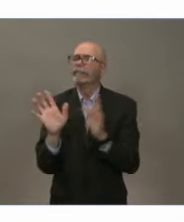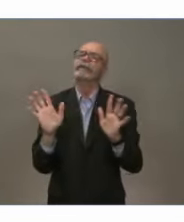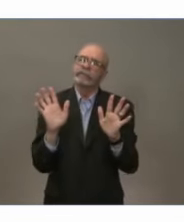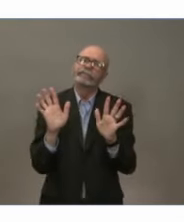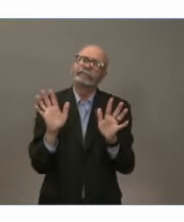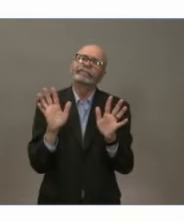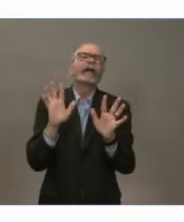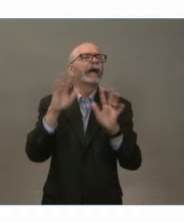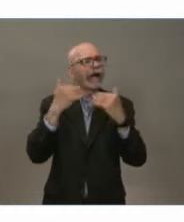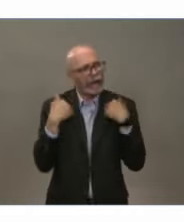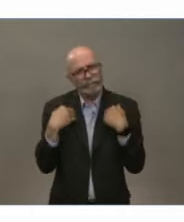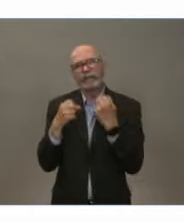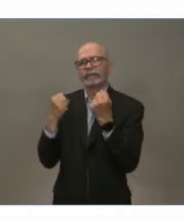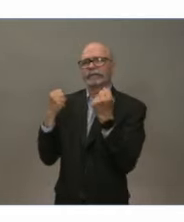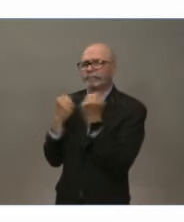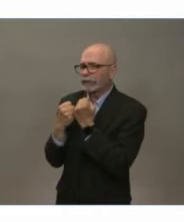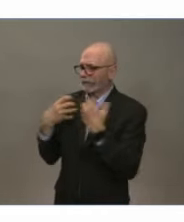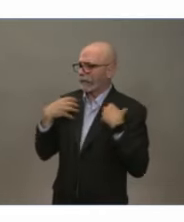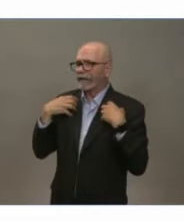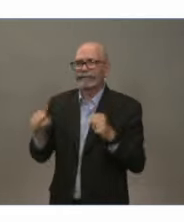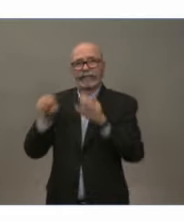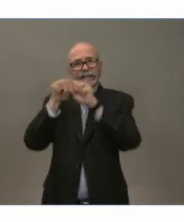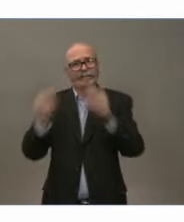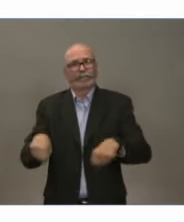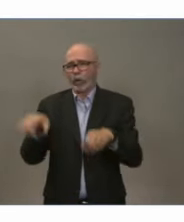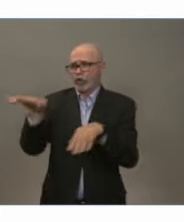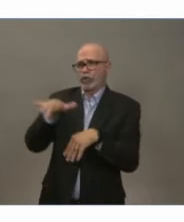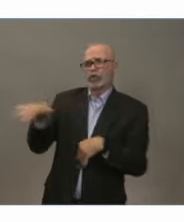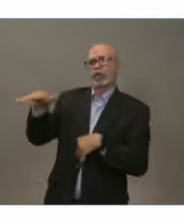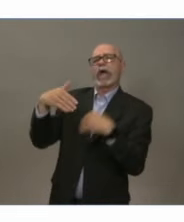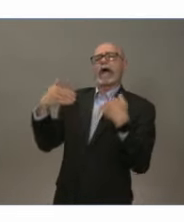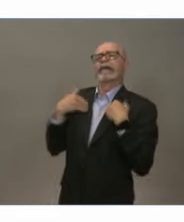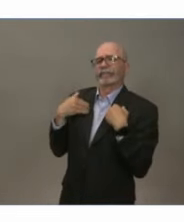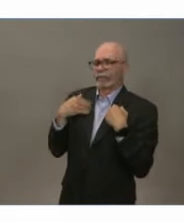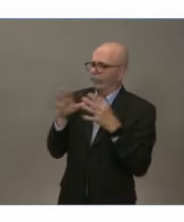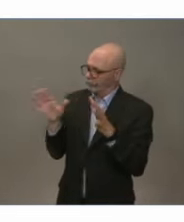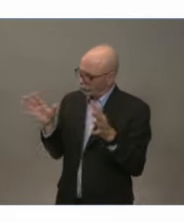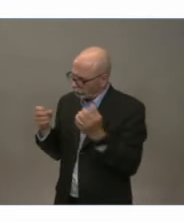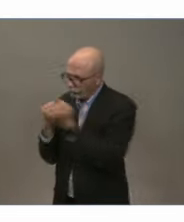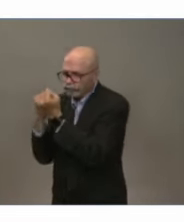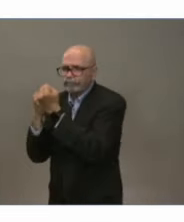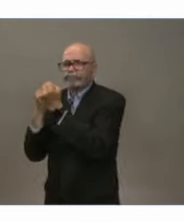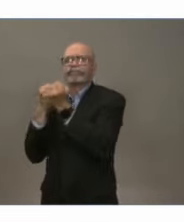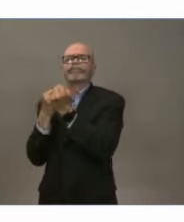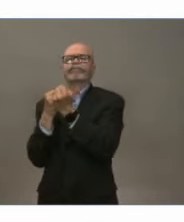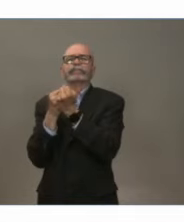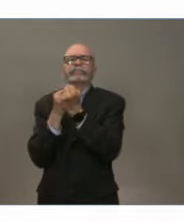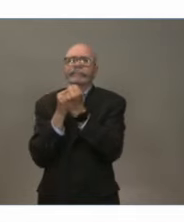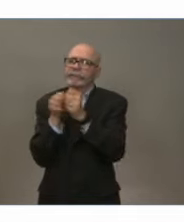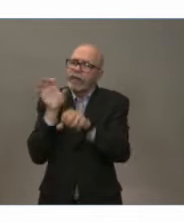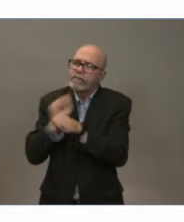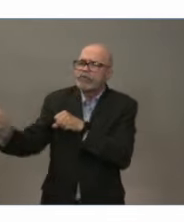the health system and across government to these communities as we work diligently with them to